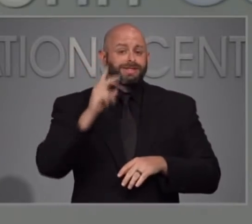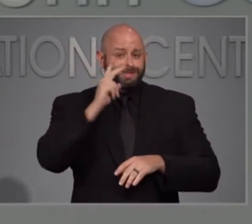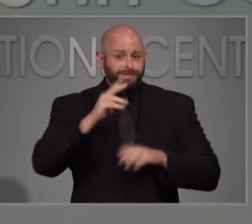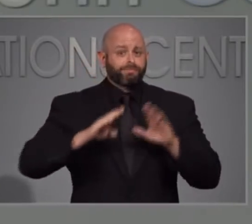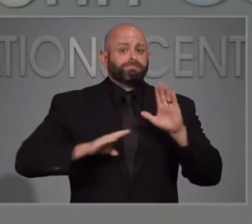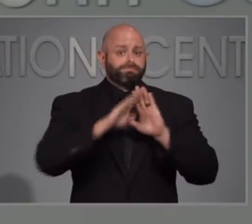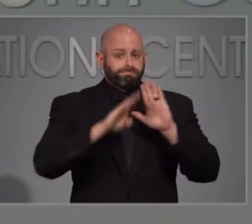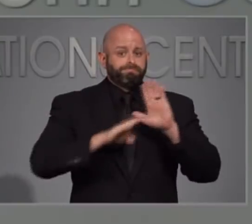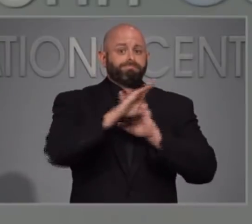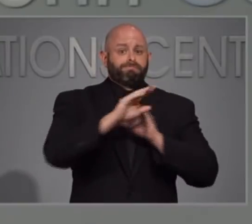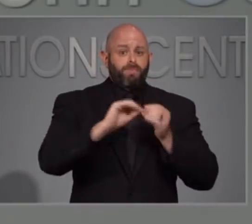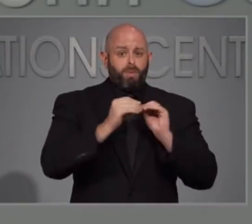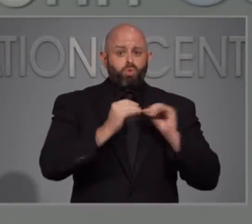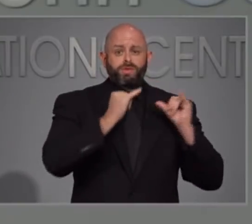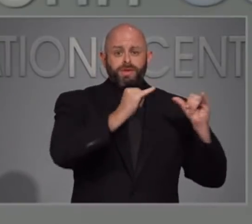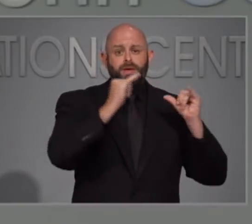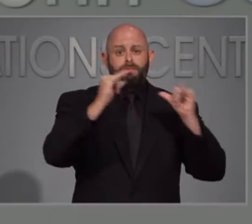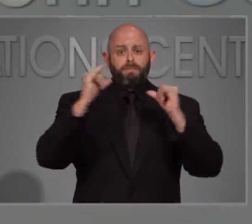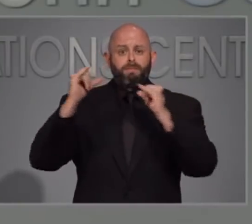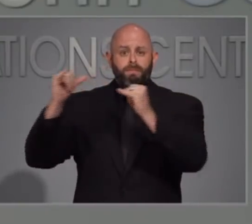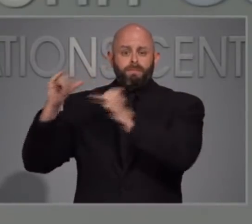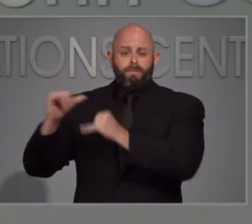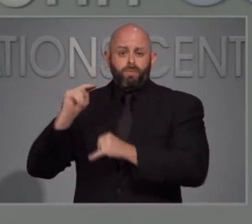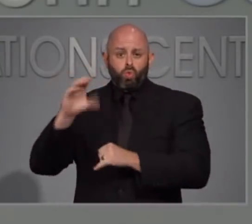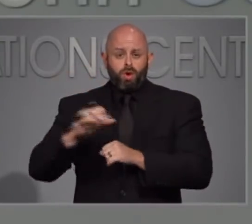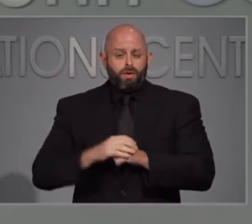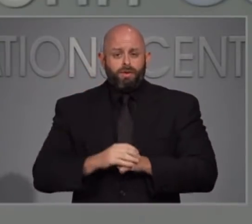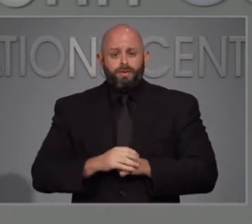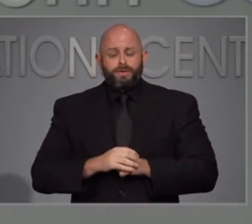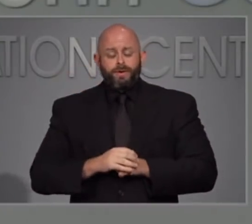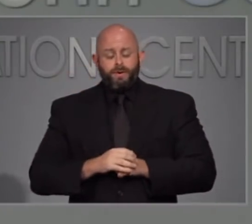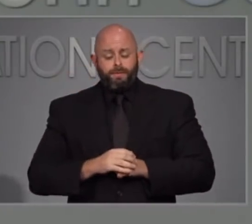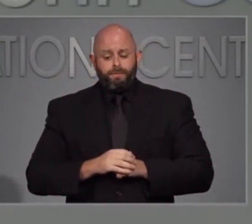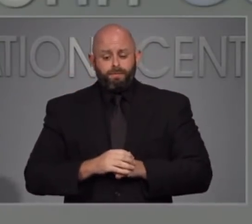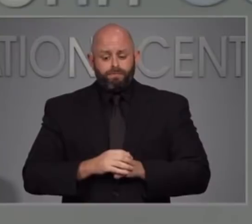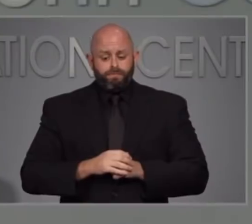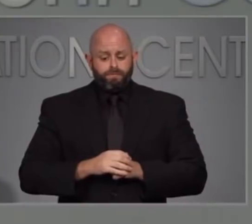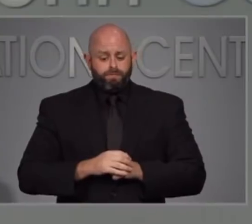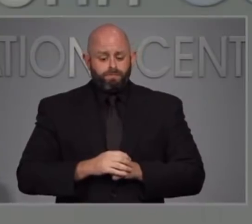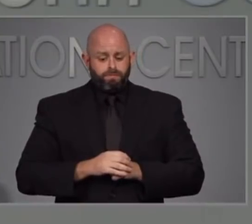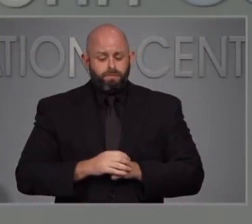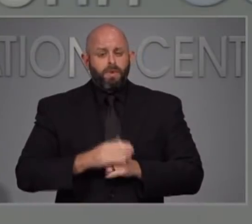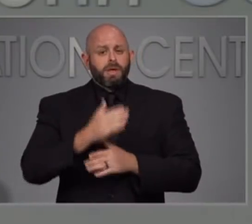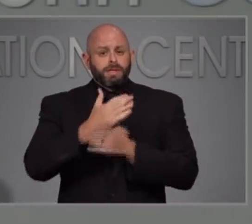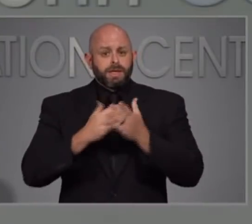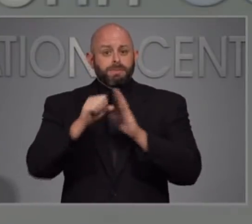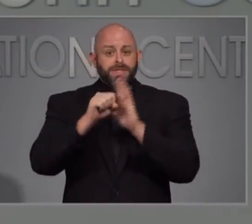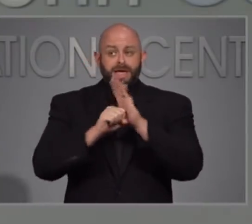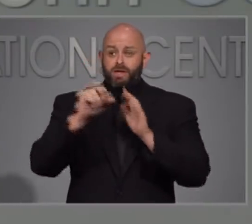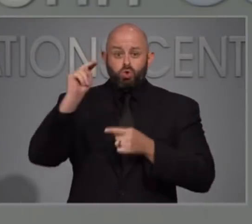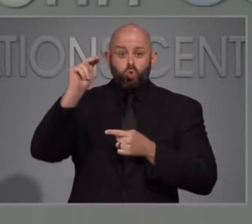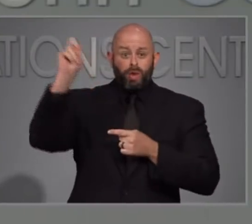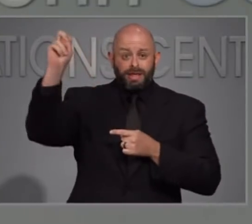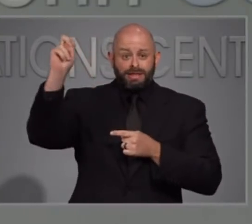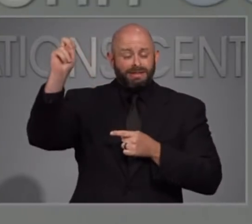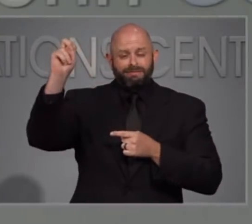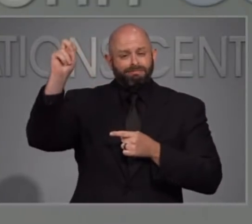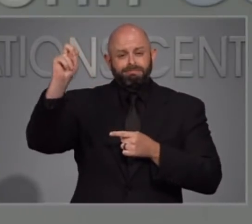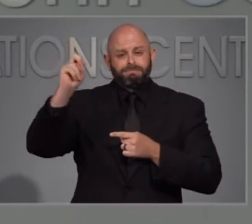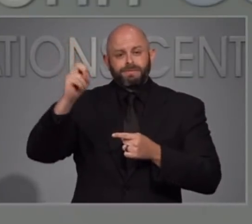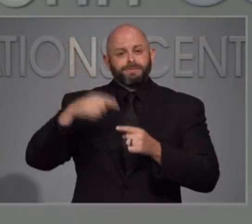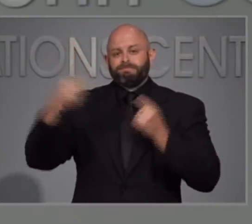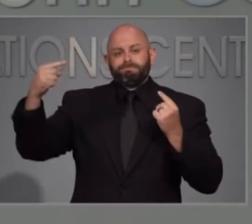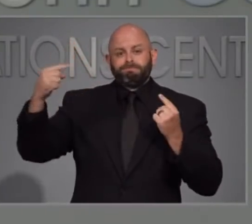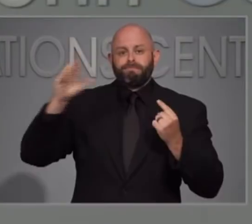numbers, just like North Carolina. I don't agree with that decision of states in the Northeast. I think that's going to cause problems